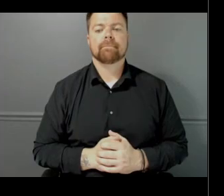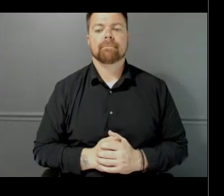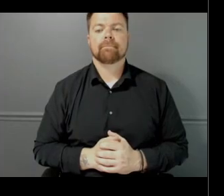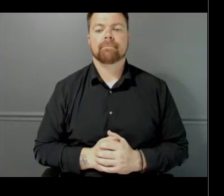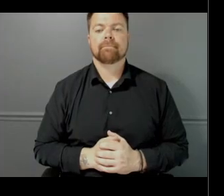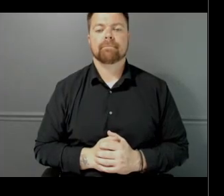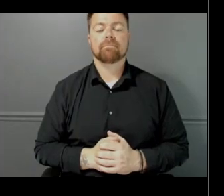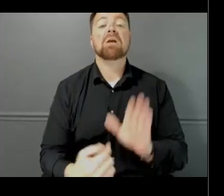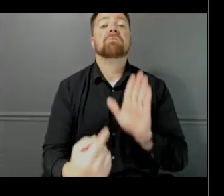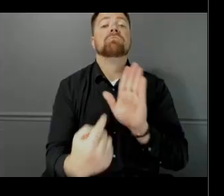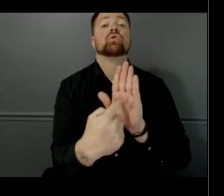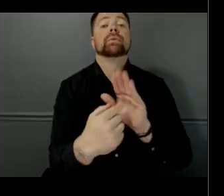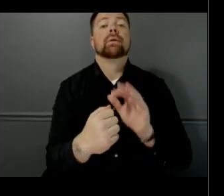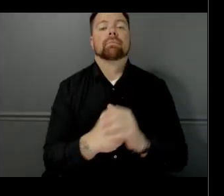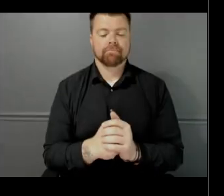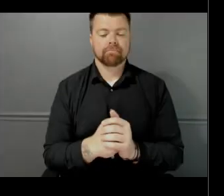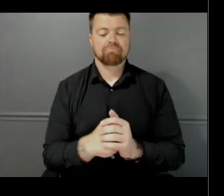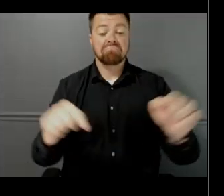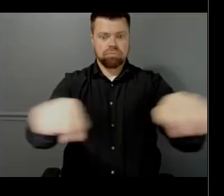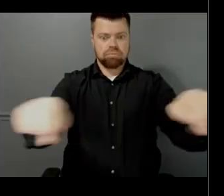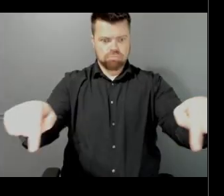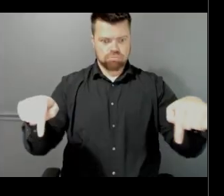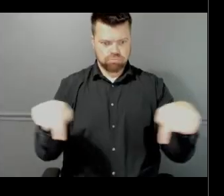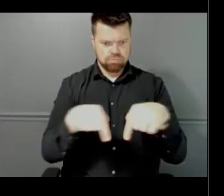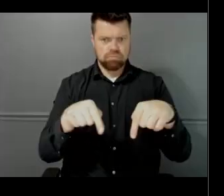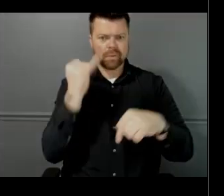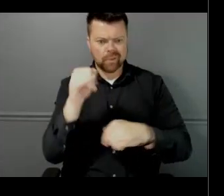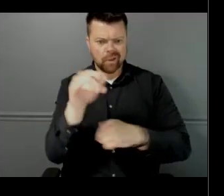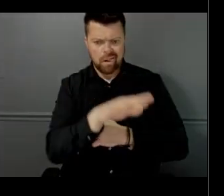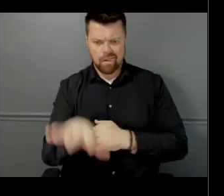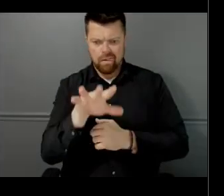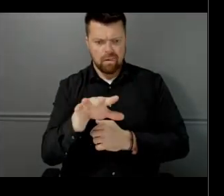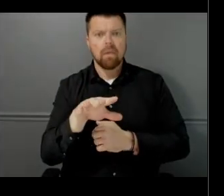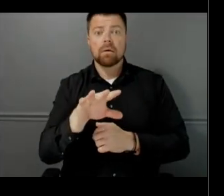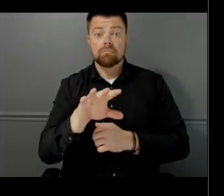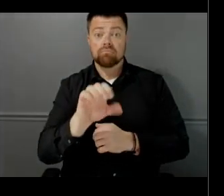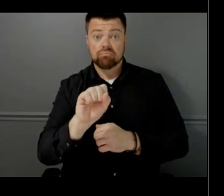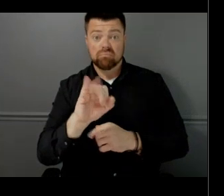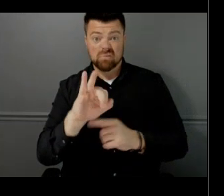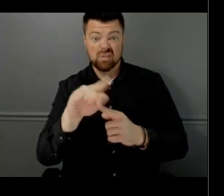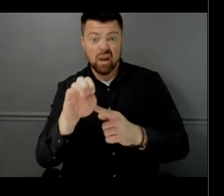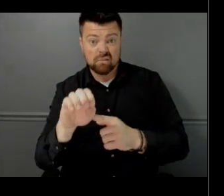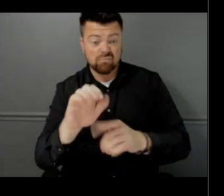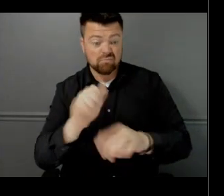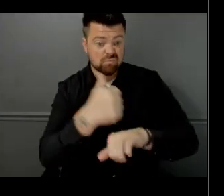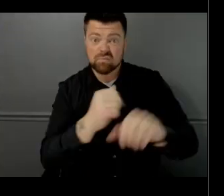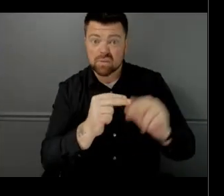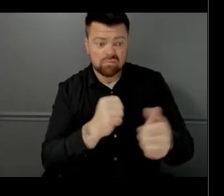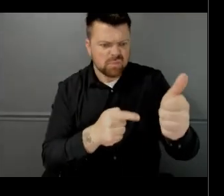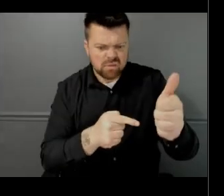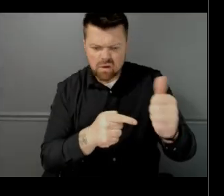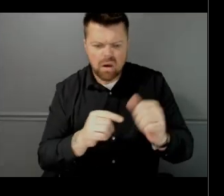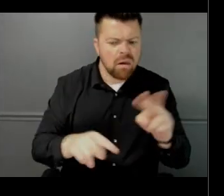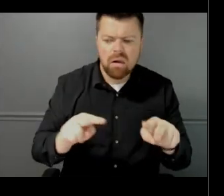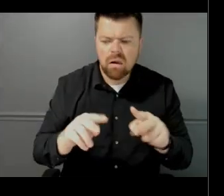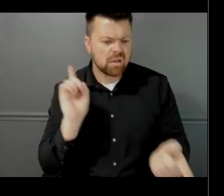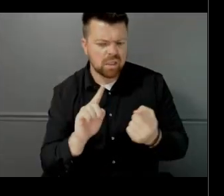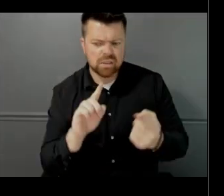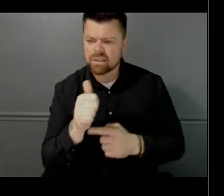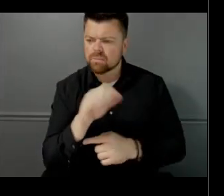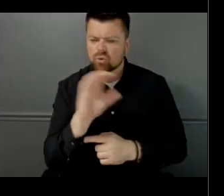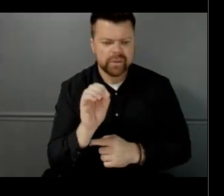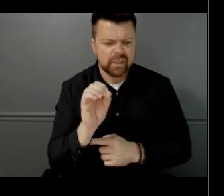For example, if the area on a site with slopes less than 10% is